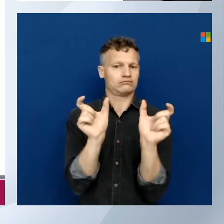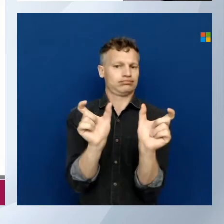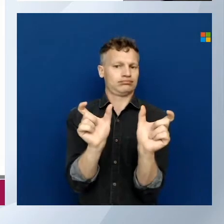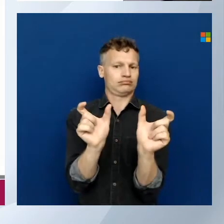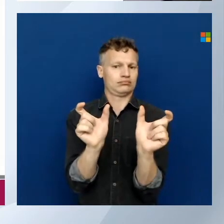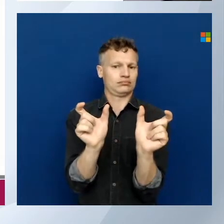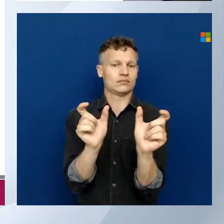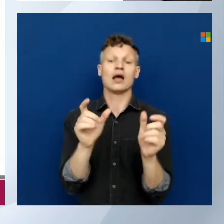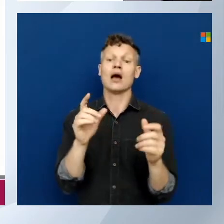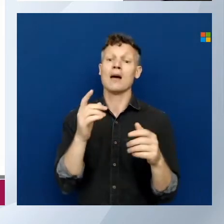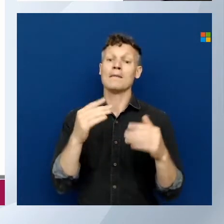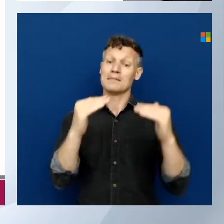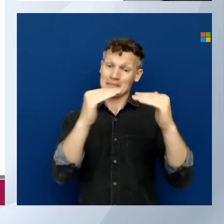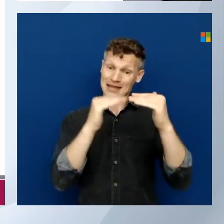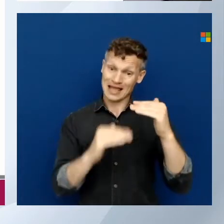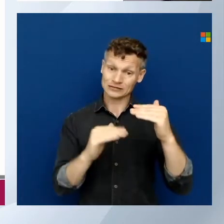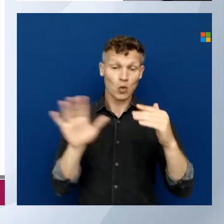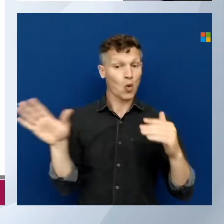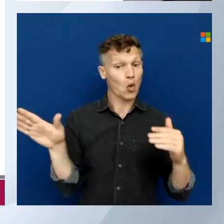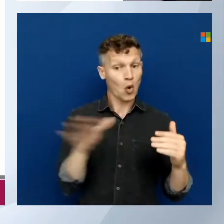are separated by commas.